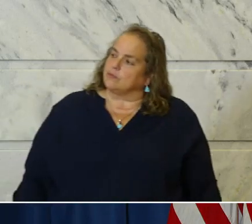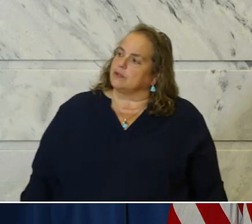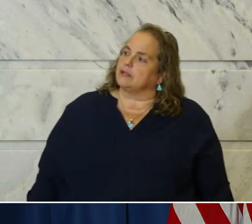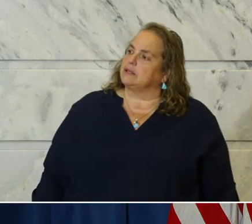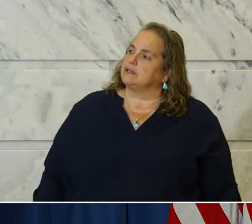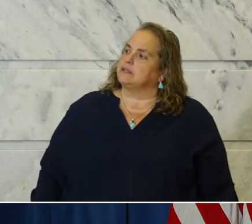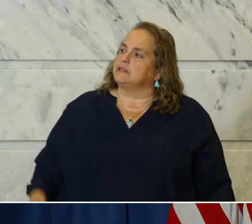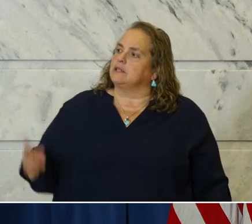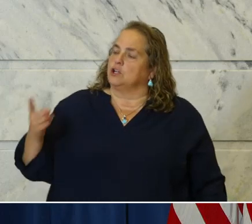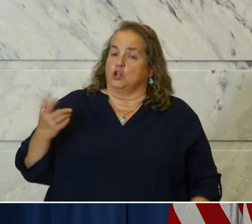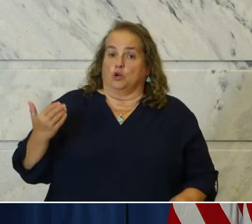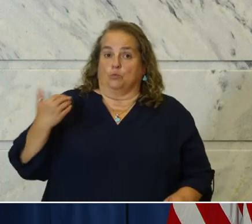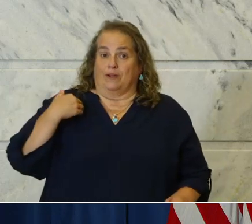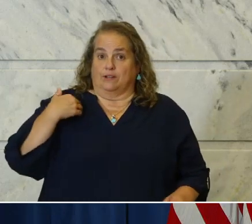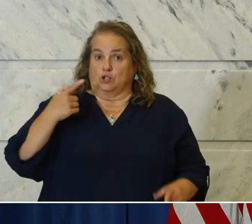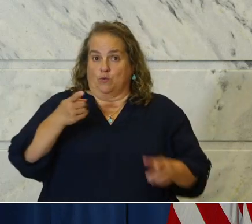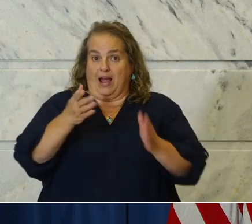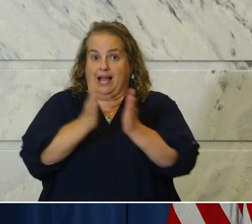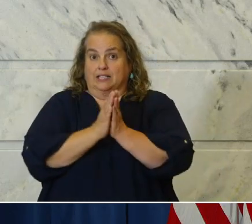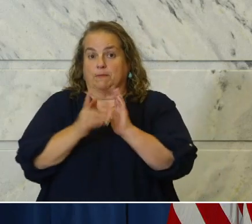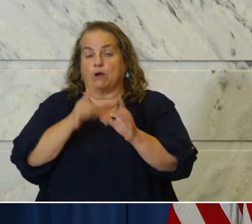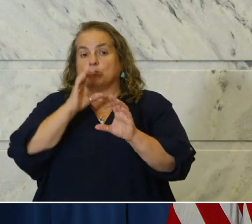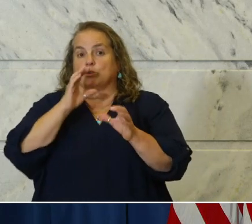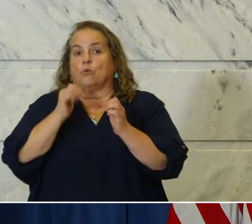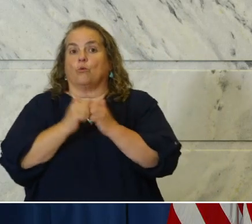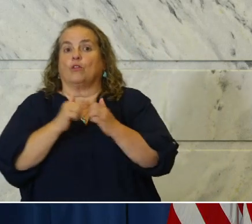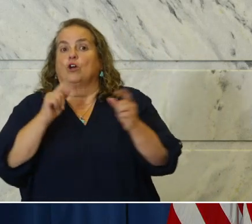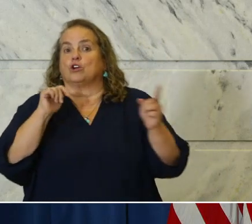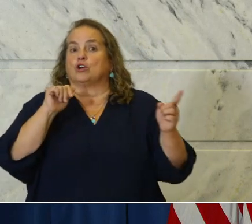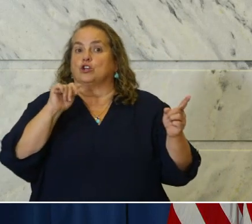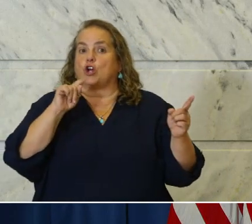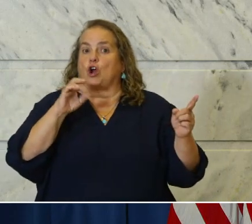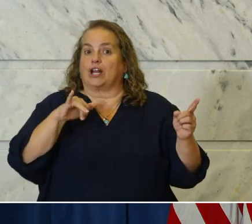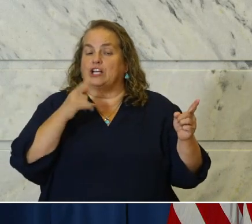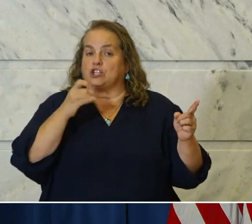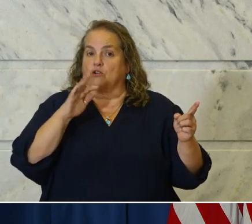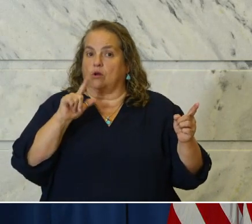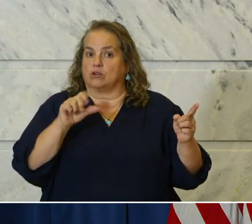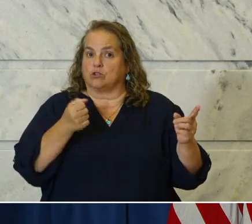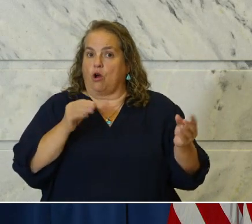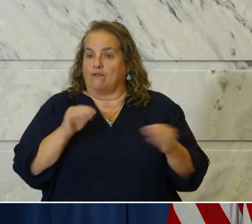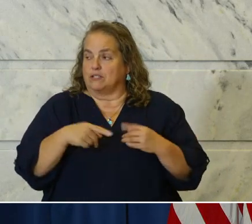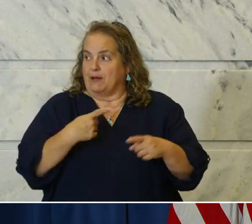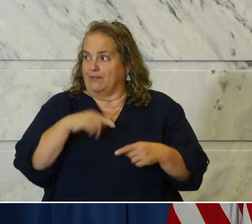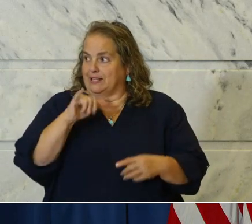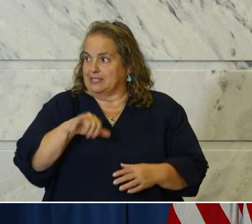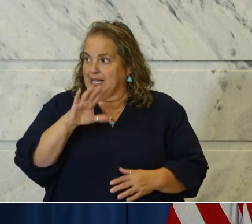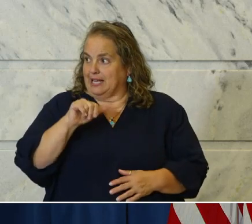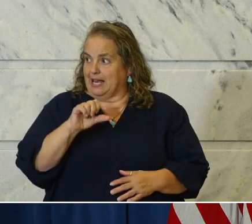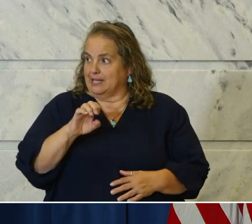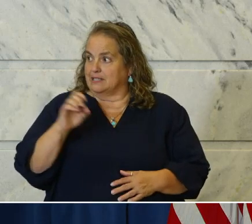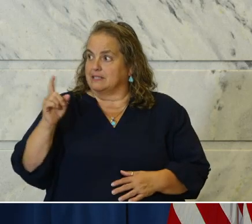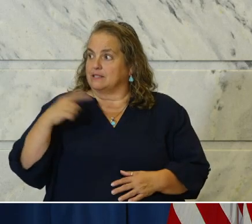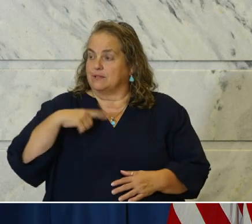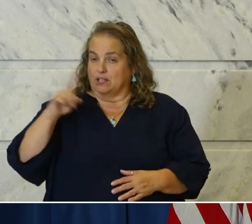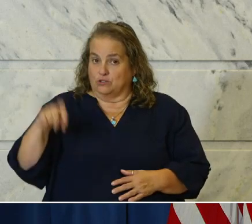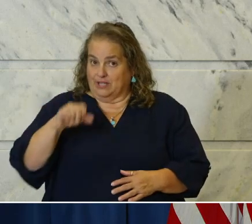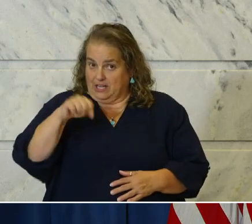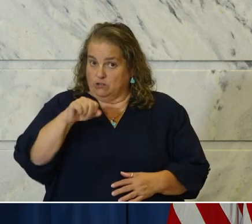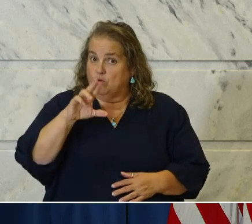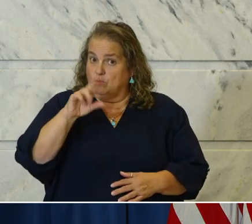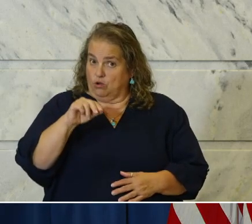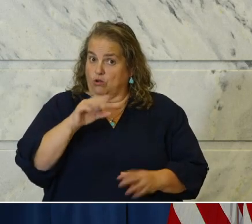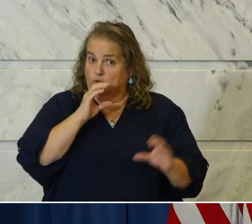Clarifications. Previously, we've been asked about communication with the Attorney General's office over this case. You said yes or no. Maybe infer from